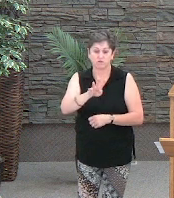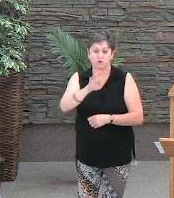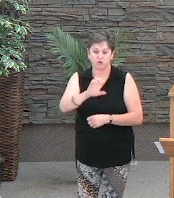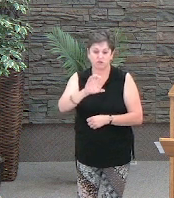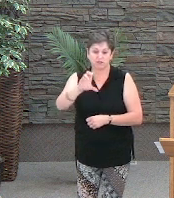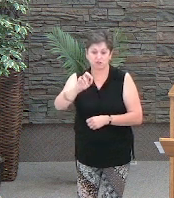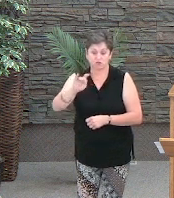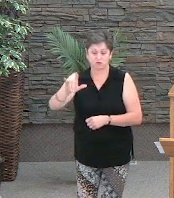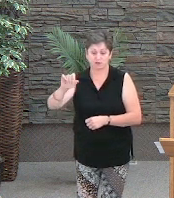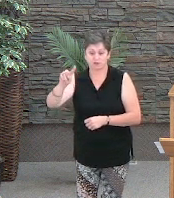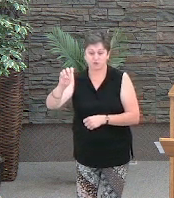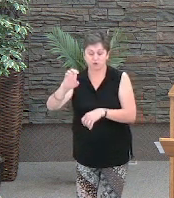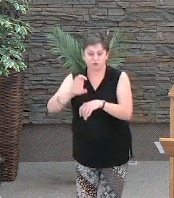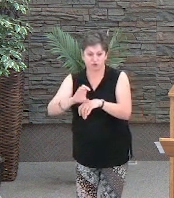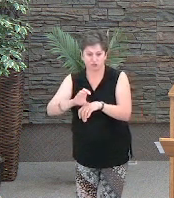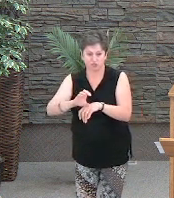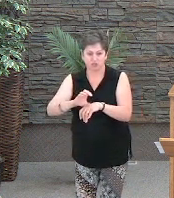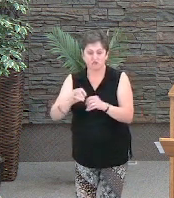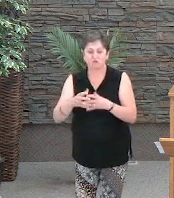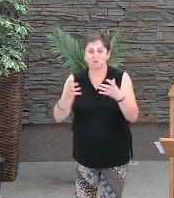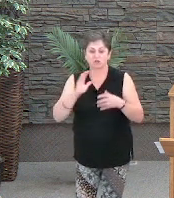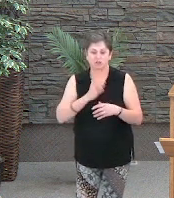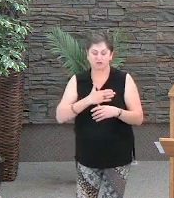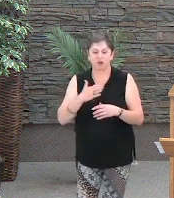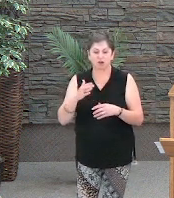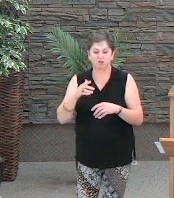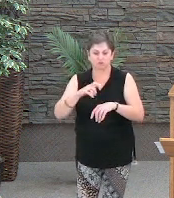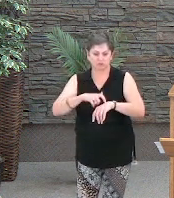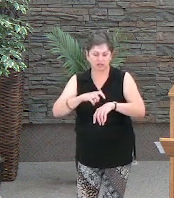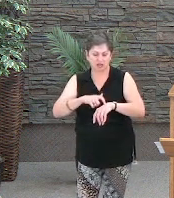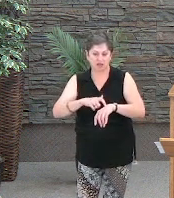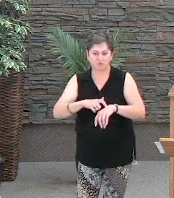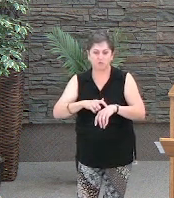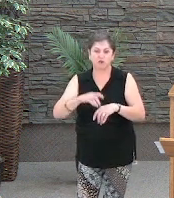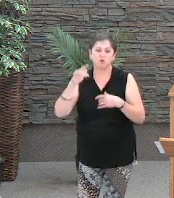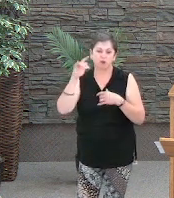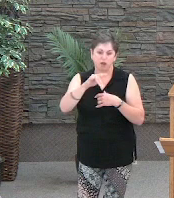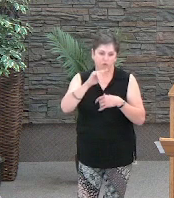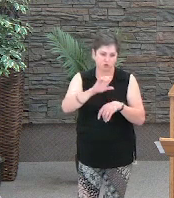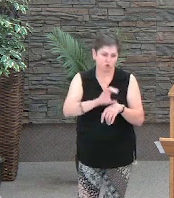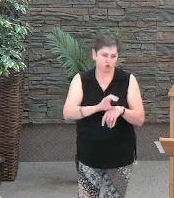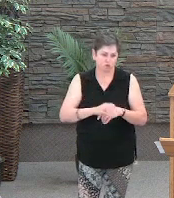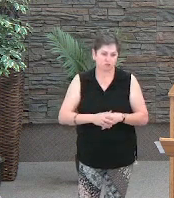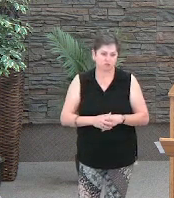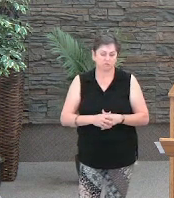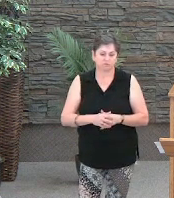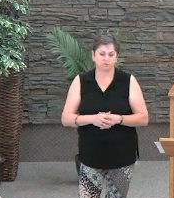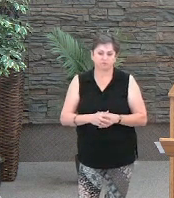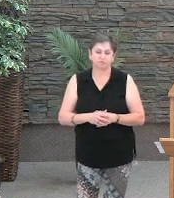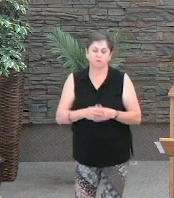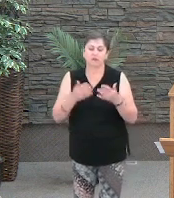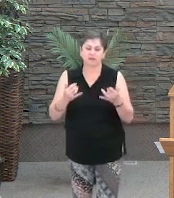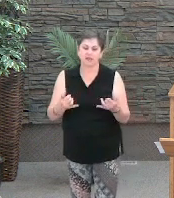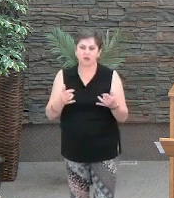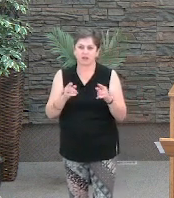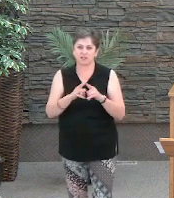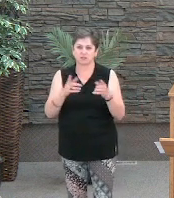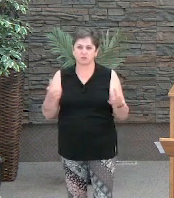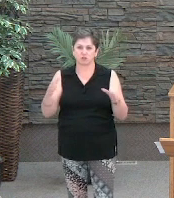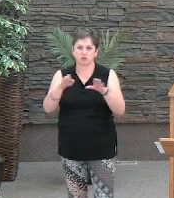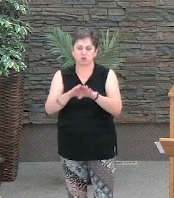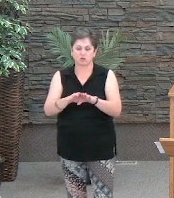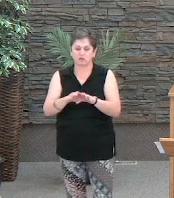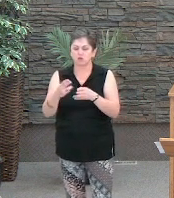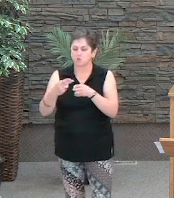Avenue church. And for much of our existence, we were an Air Force church. Now, as we wrap up, I